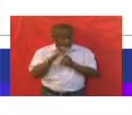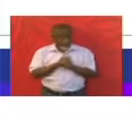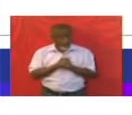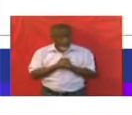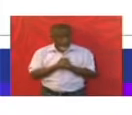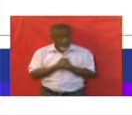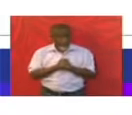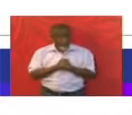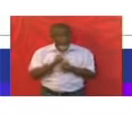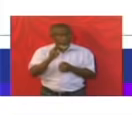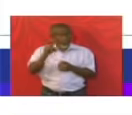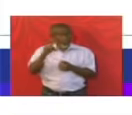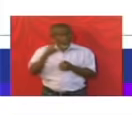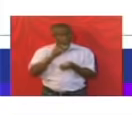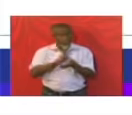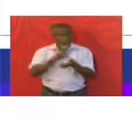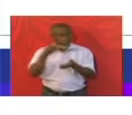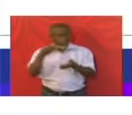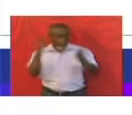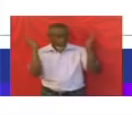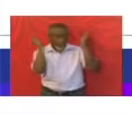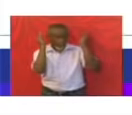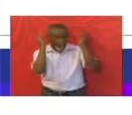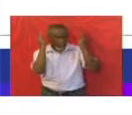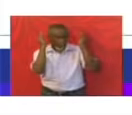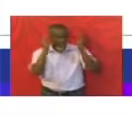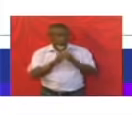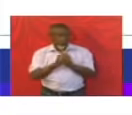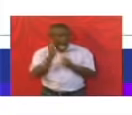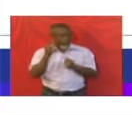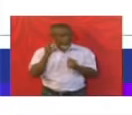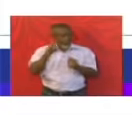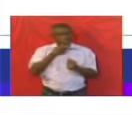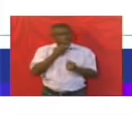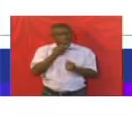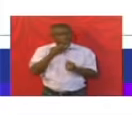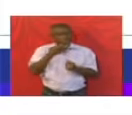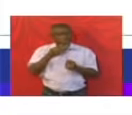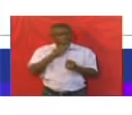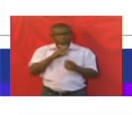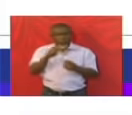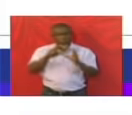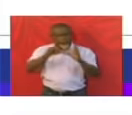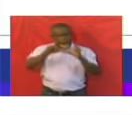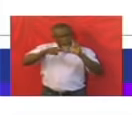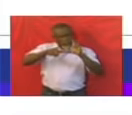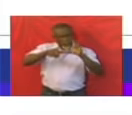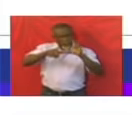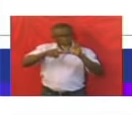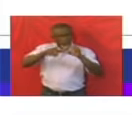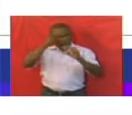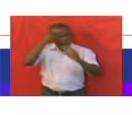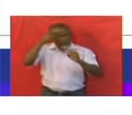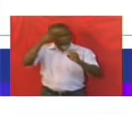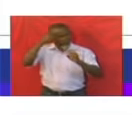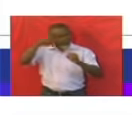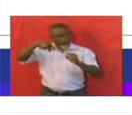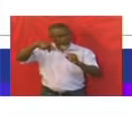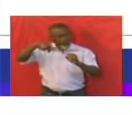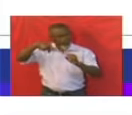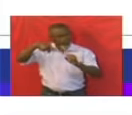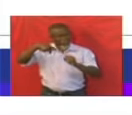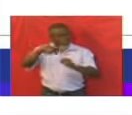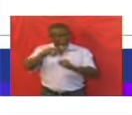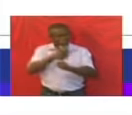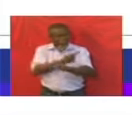to answer this, but could we have an idea of the expiration dates for the Pfizer vaccines and the Johnson & Johnson